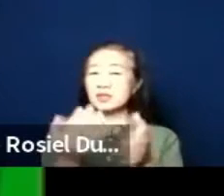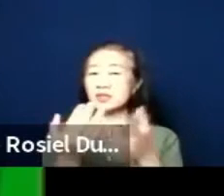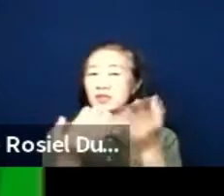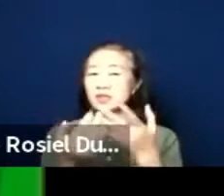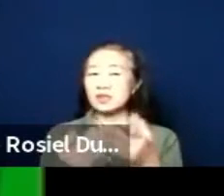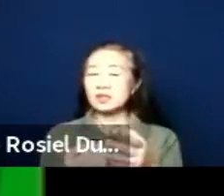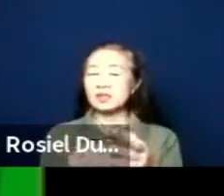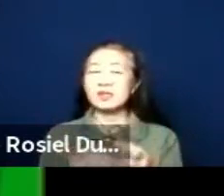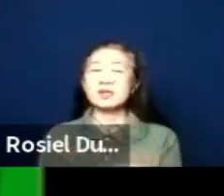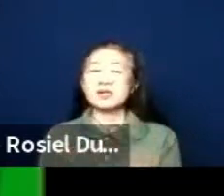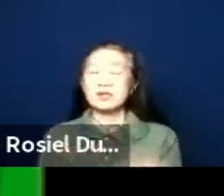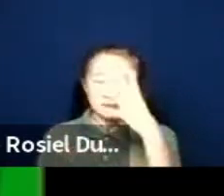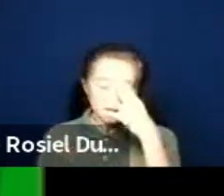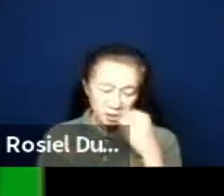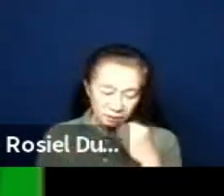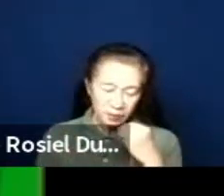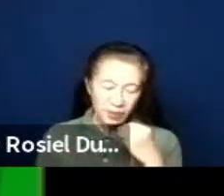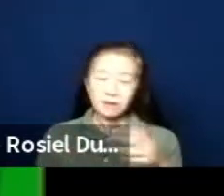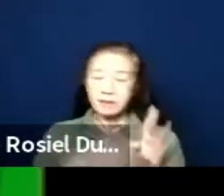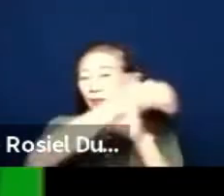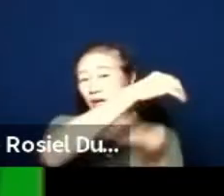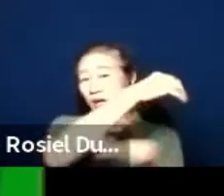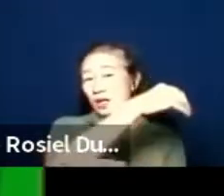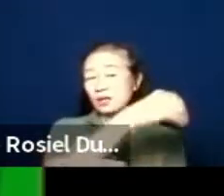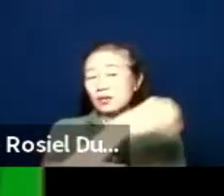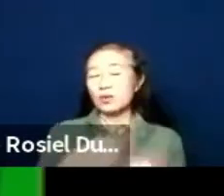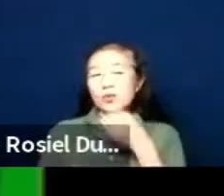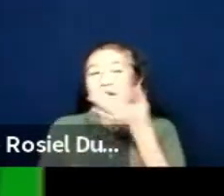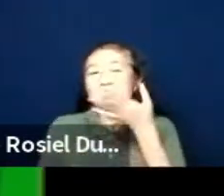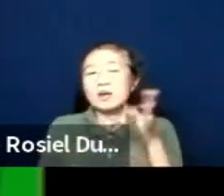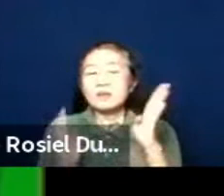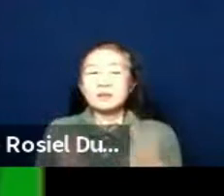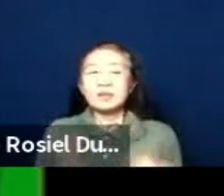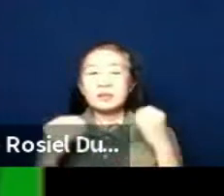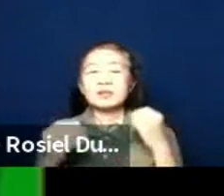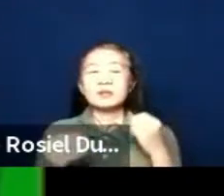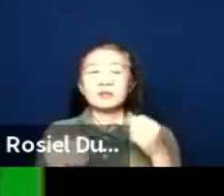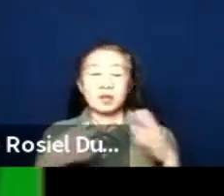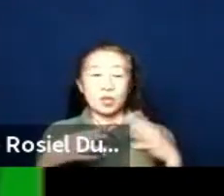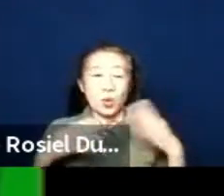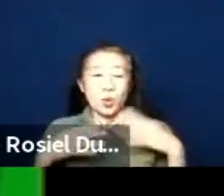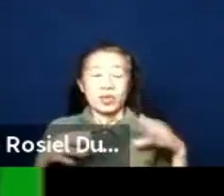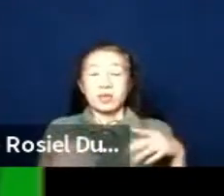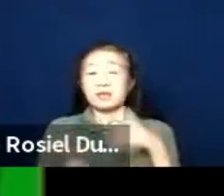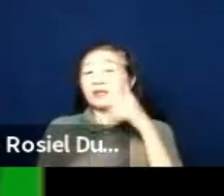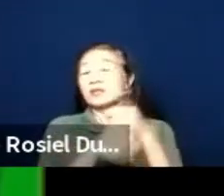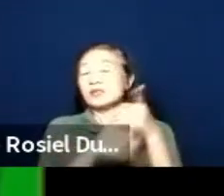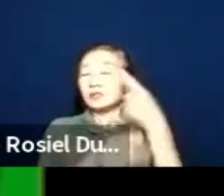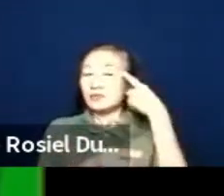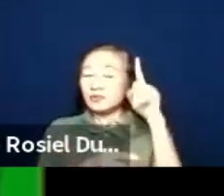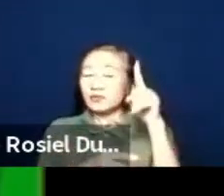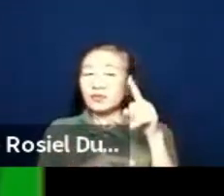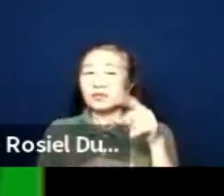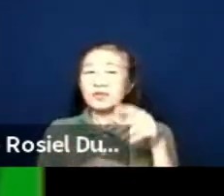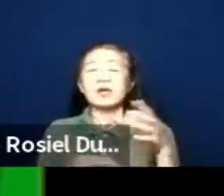Sleeping bag or warm blanket for each one, for each person. Complete change of clothing appropriate for your climate and sturdy